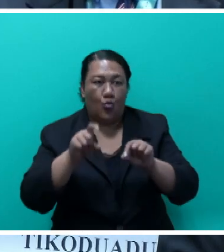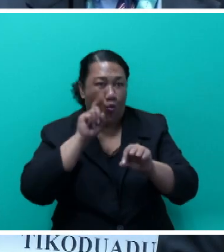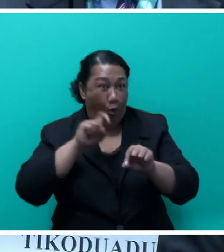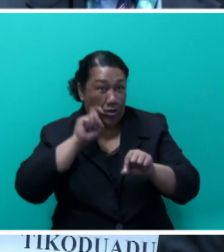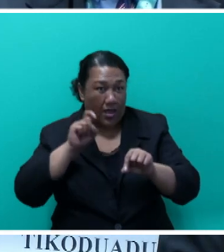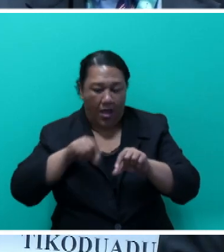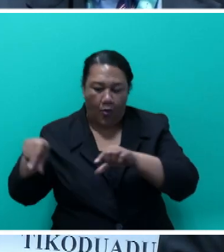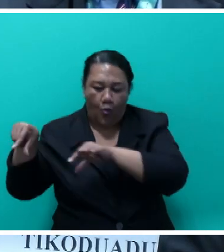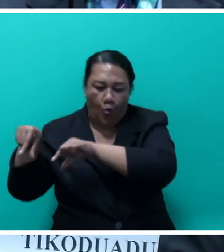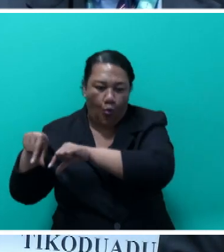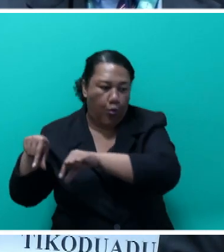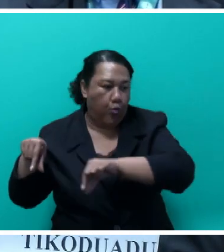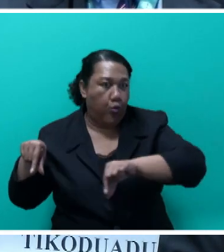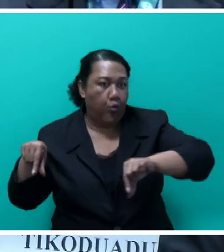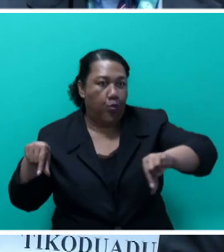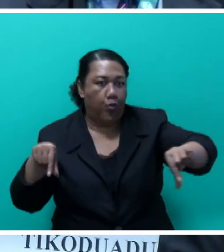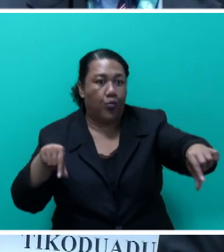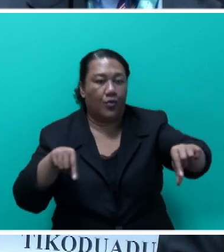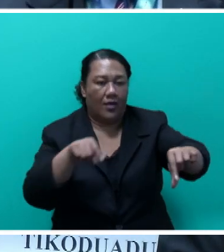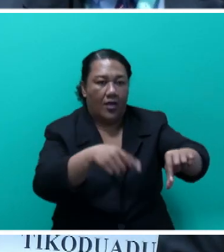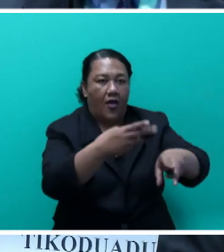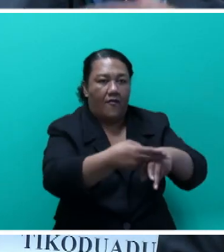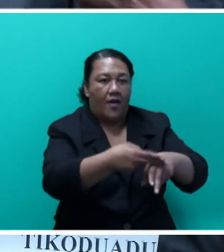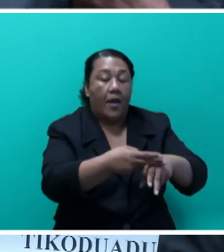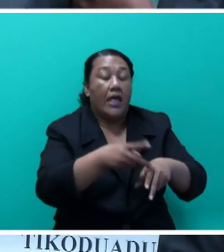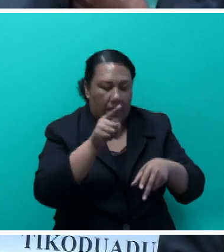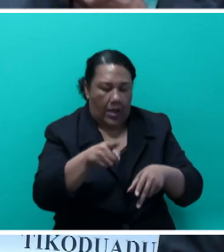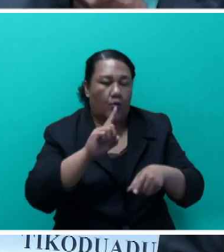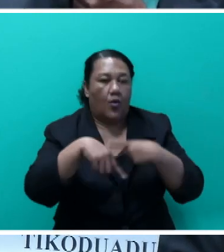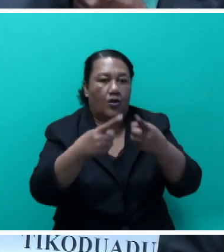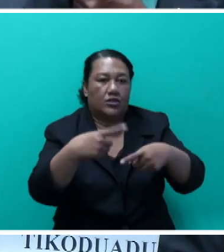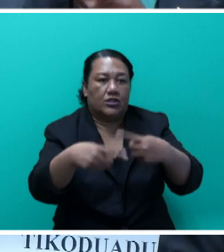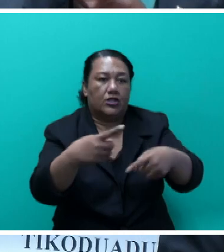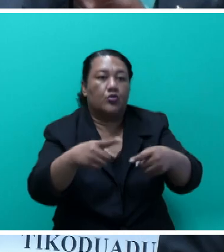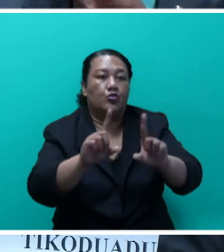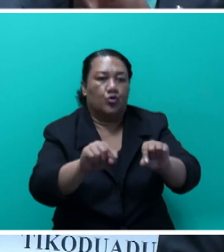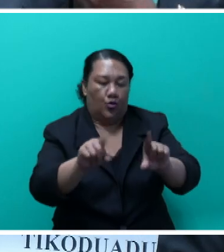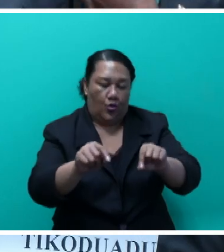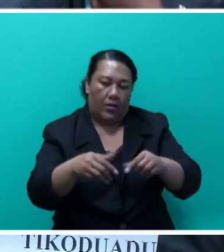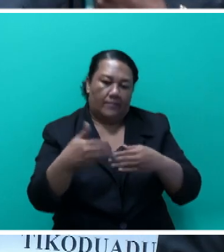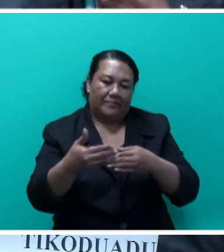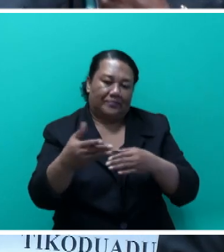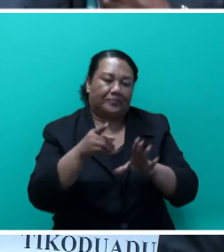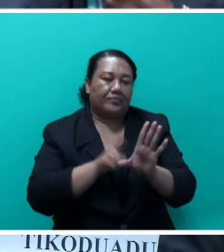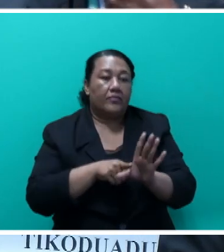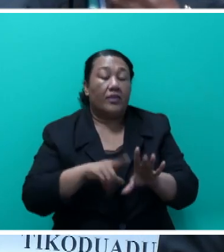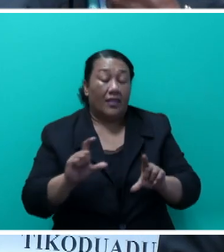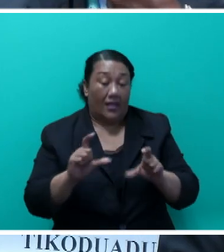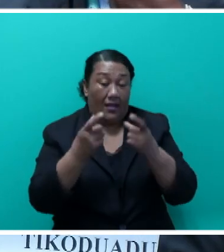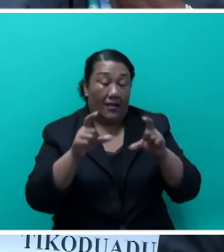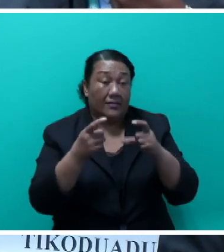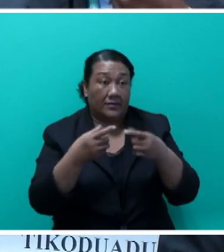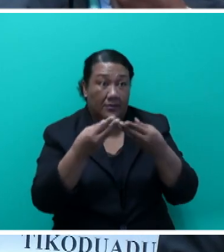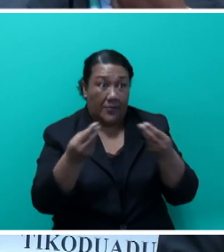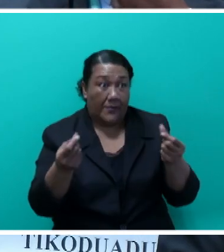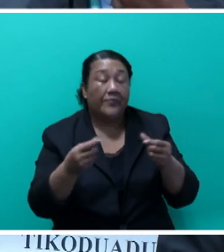what we'll be moving into in the coming months or coming years. Recognizing the ongoing nature of these challenges,